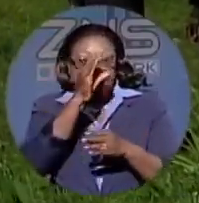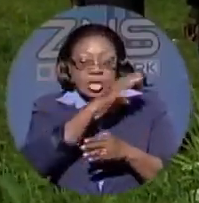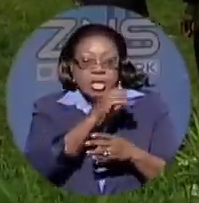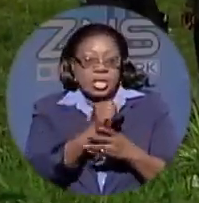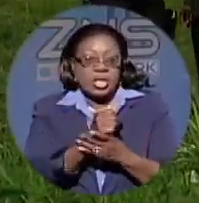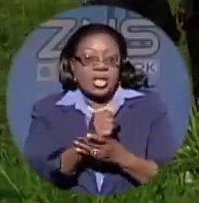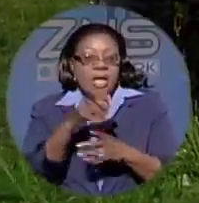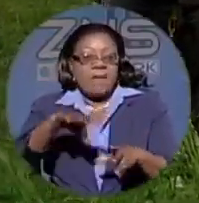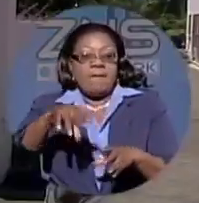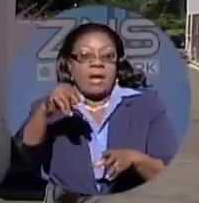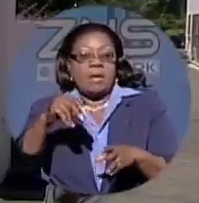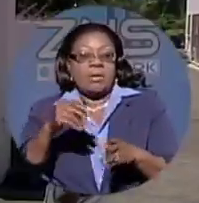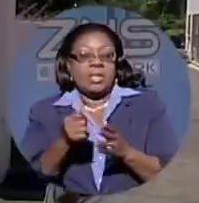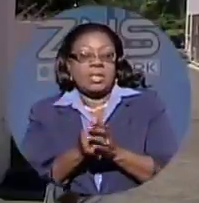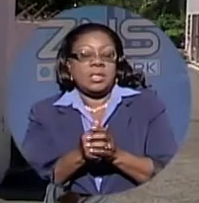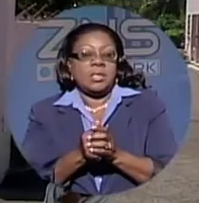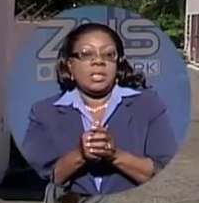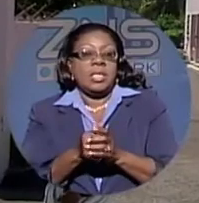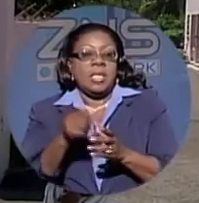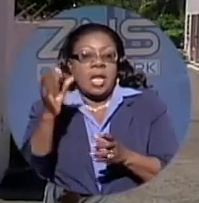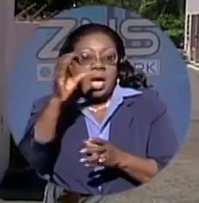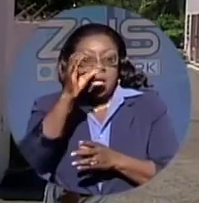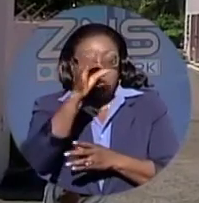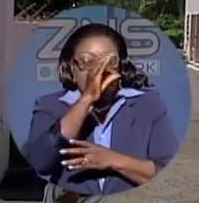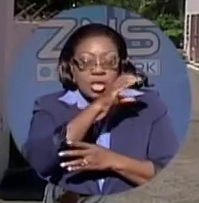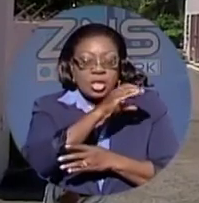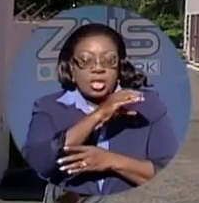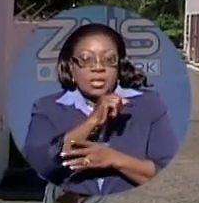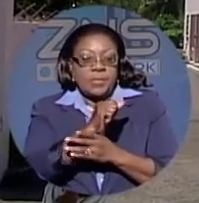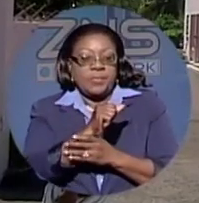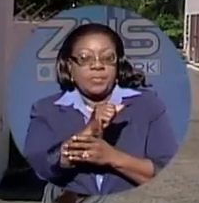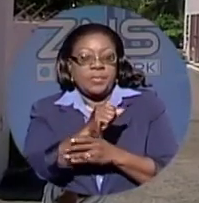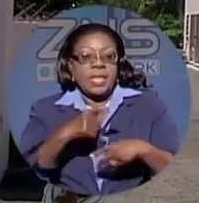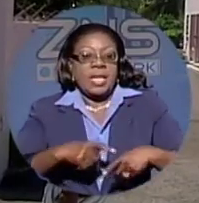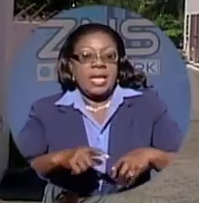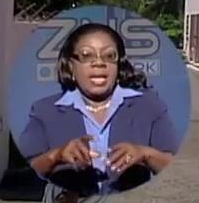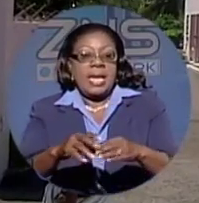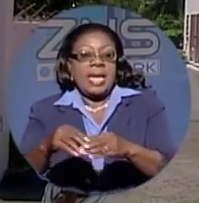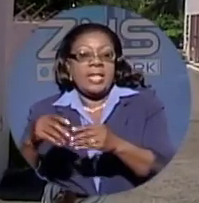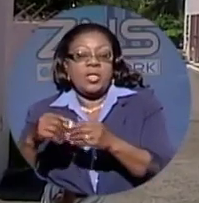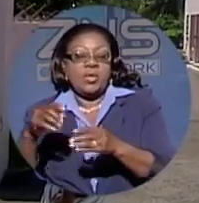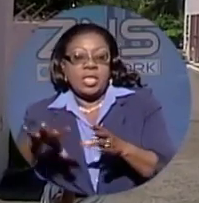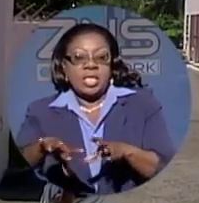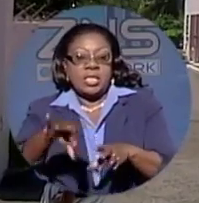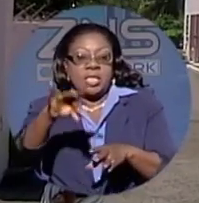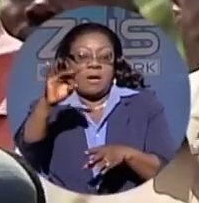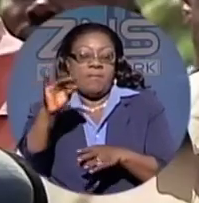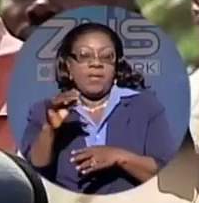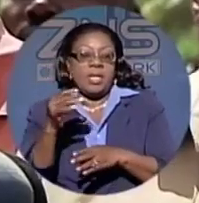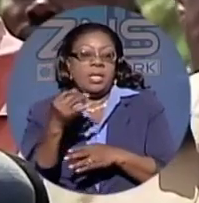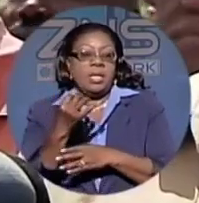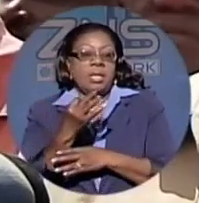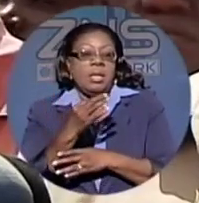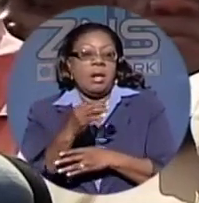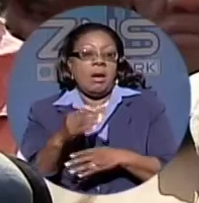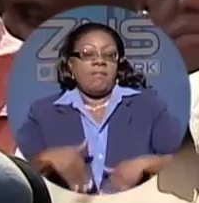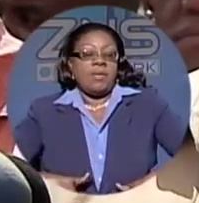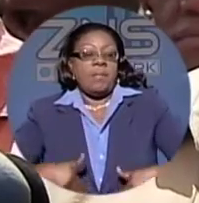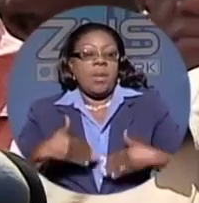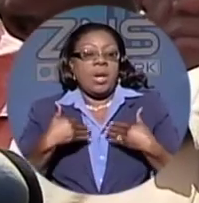this devastating result. That search led to the discovery of the